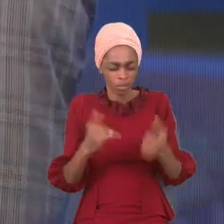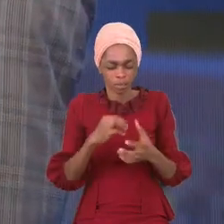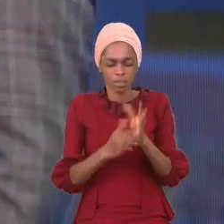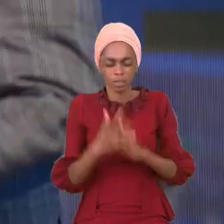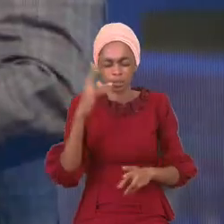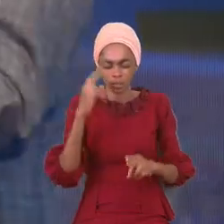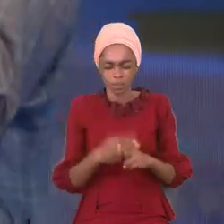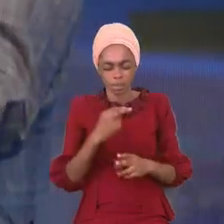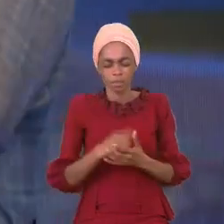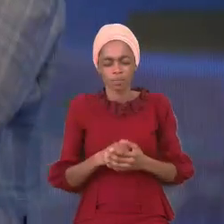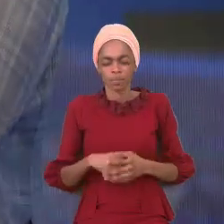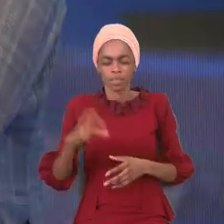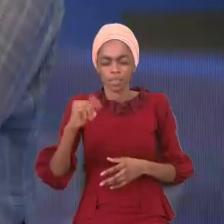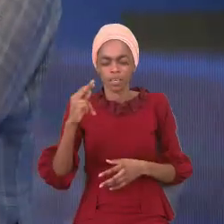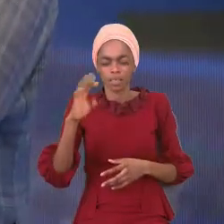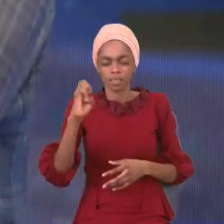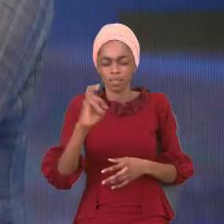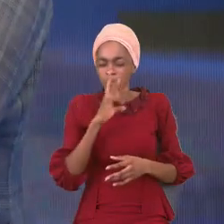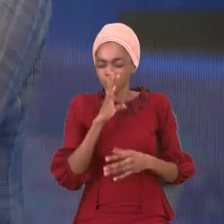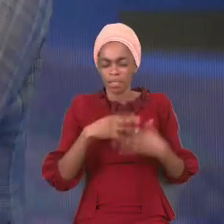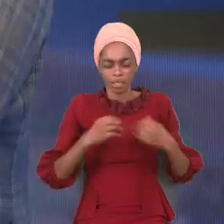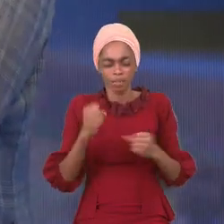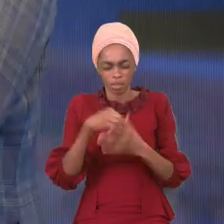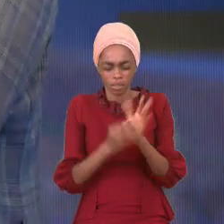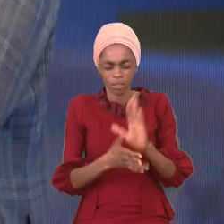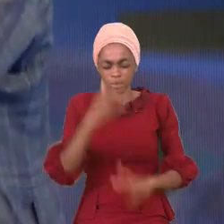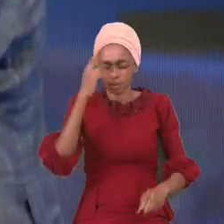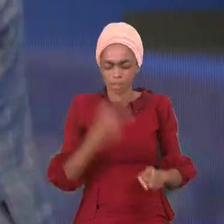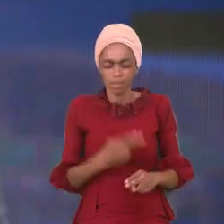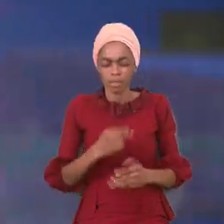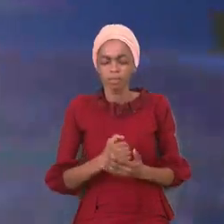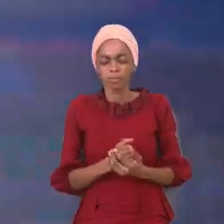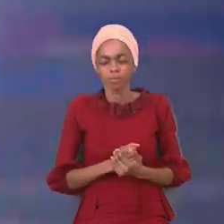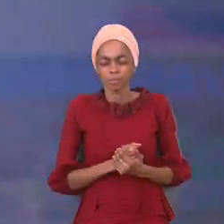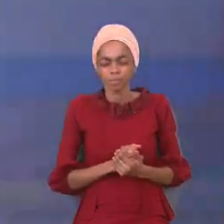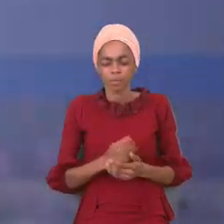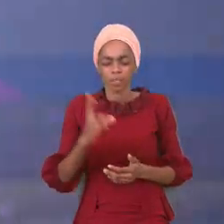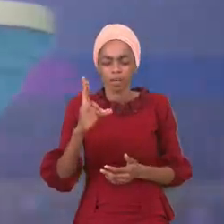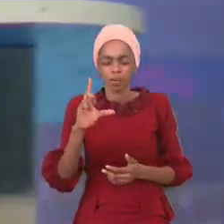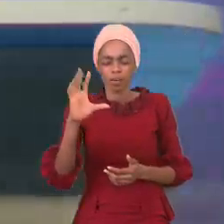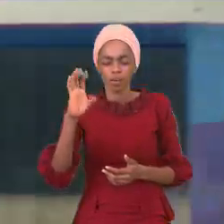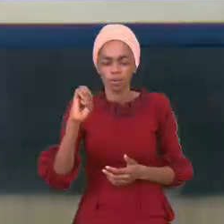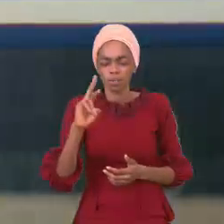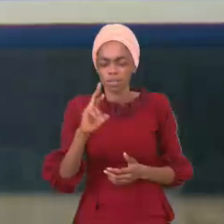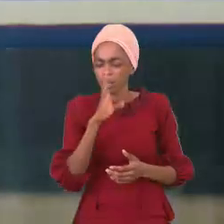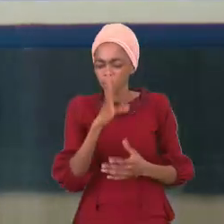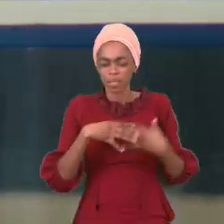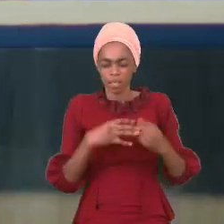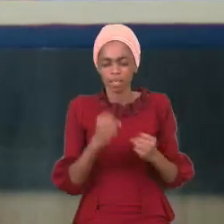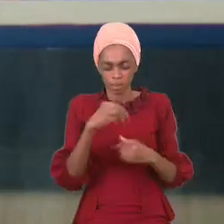name. Cancer, be healed in Jesus' name. Ulcer, be healed